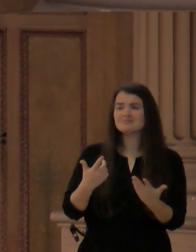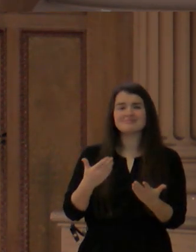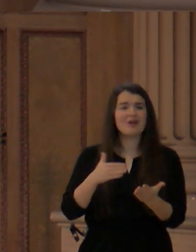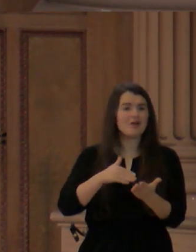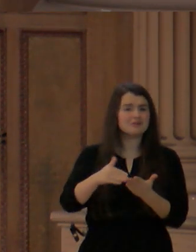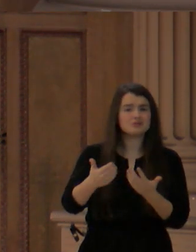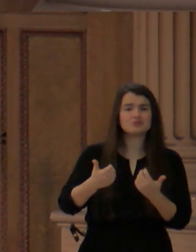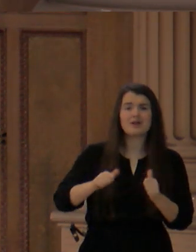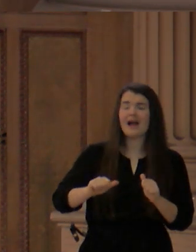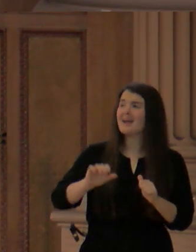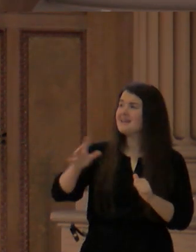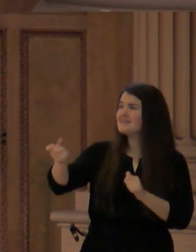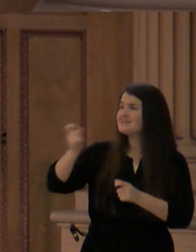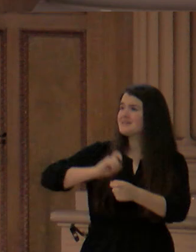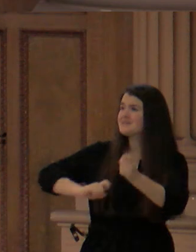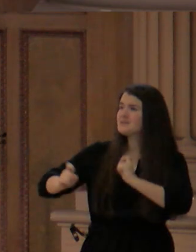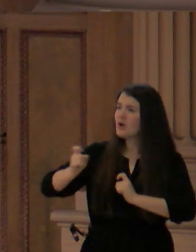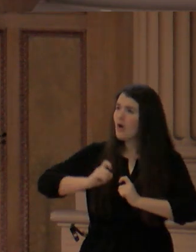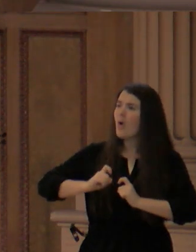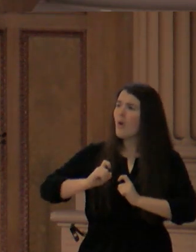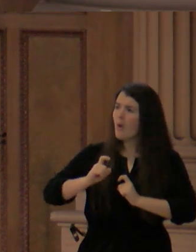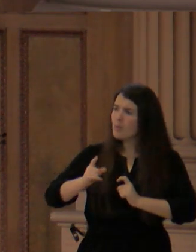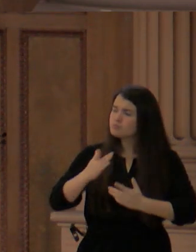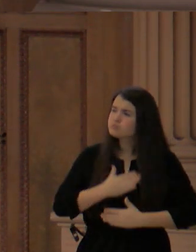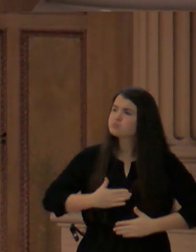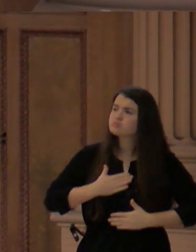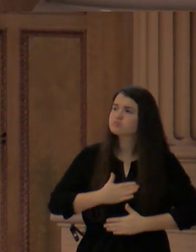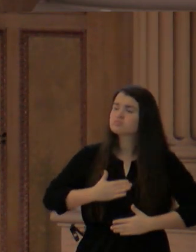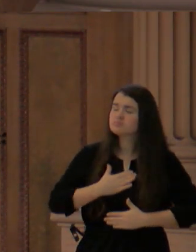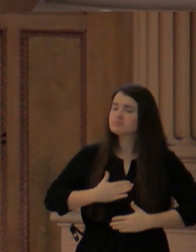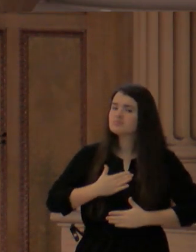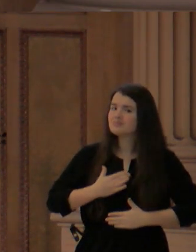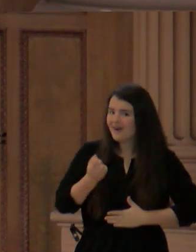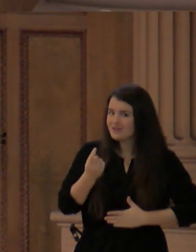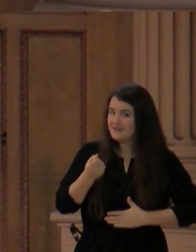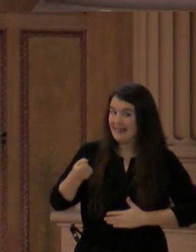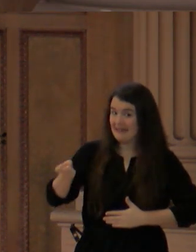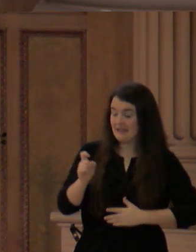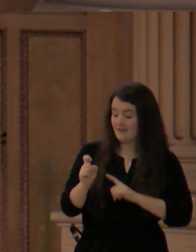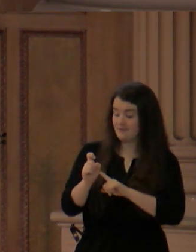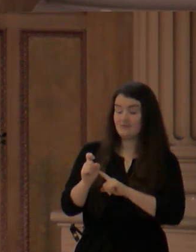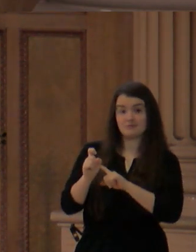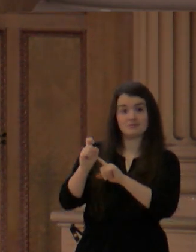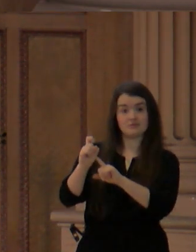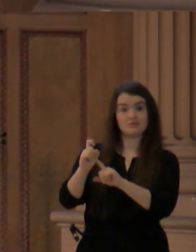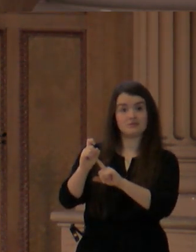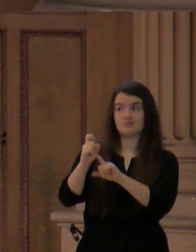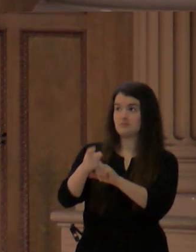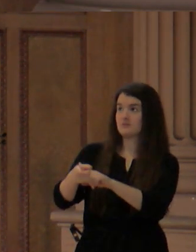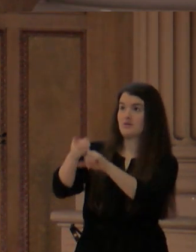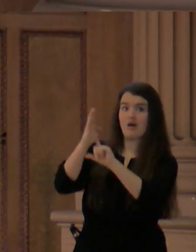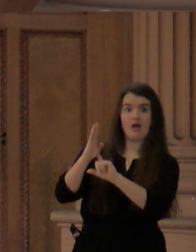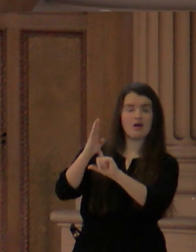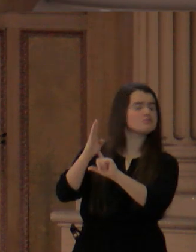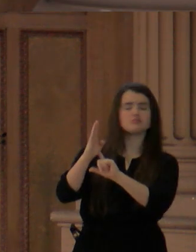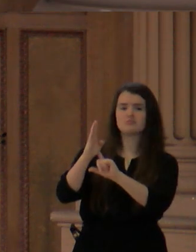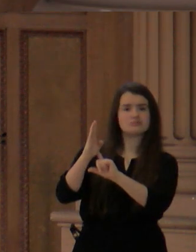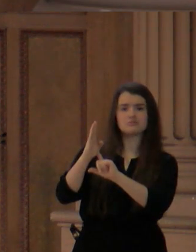all in on the good things that he gave us. But those things were never meant to be our God. They were never meant to satisfy. They were never meant to be ultimate.